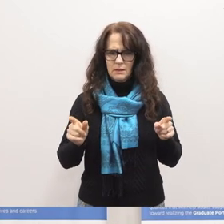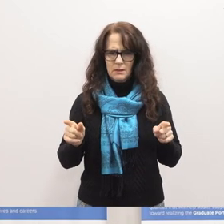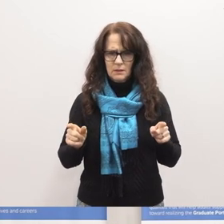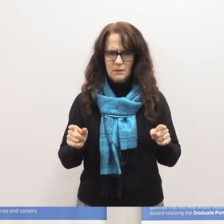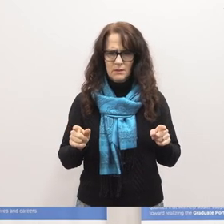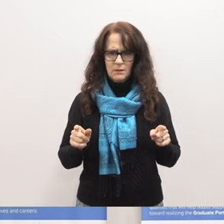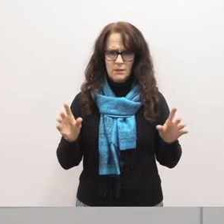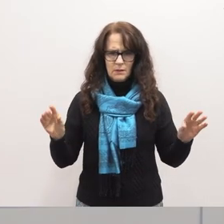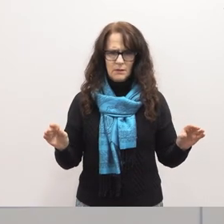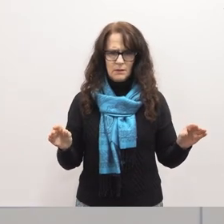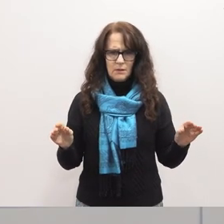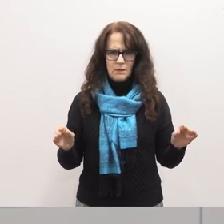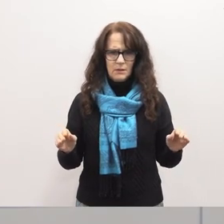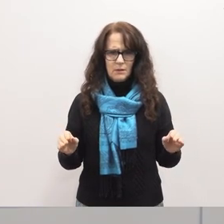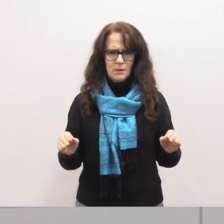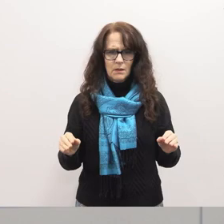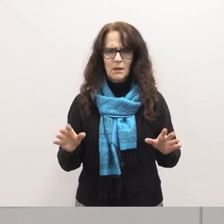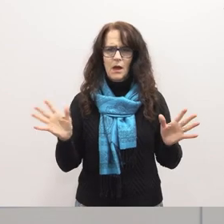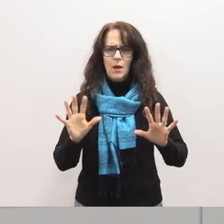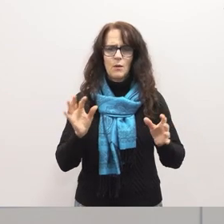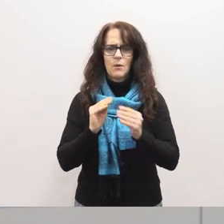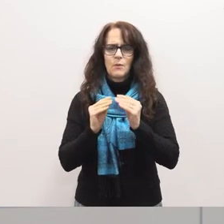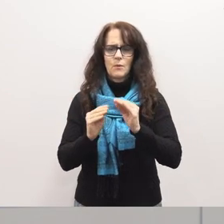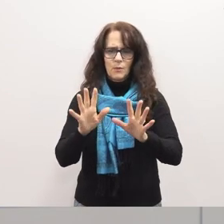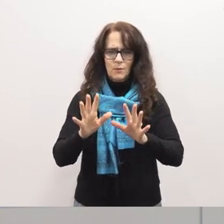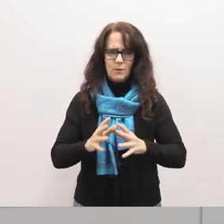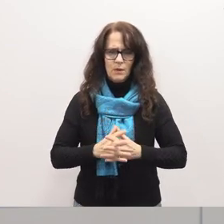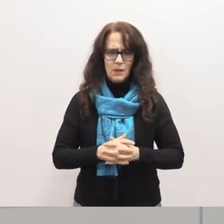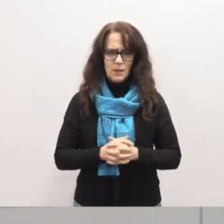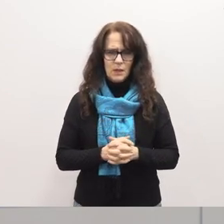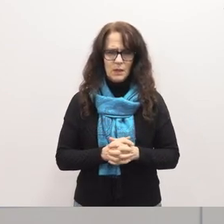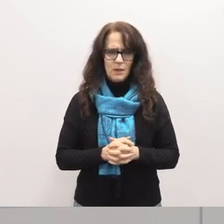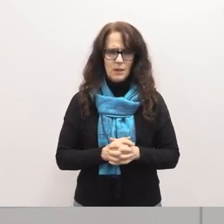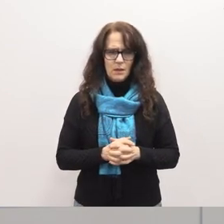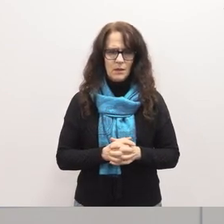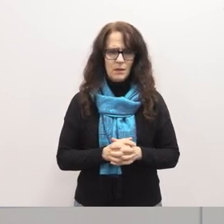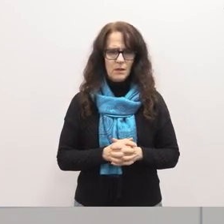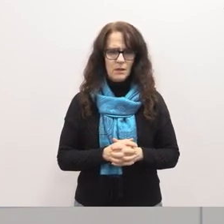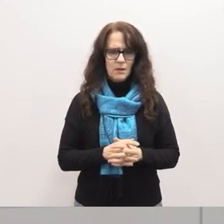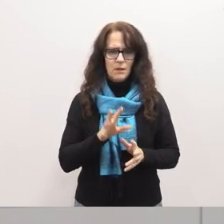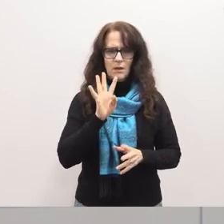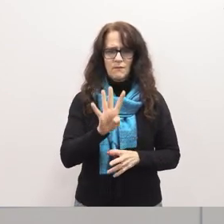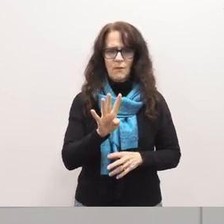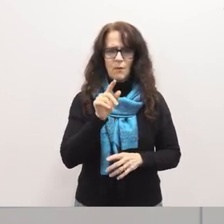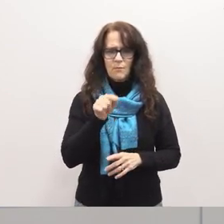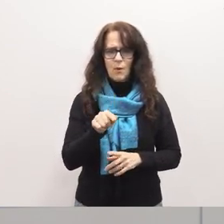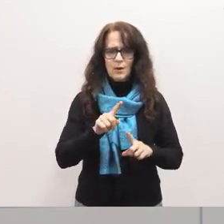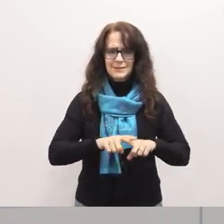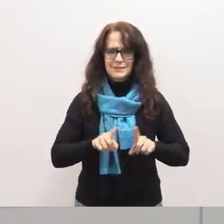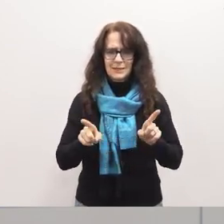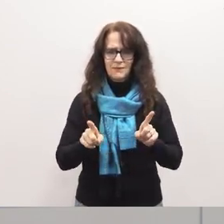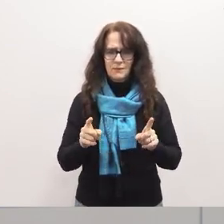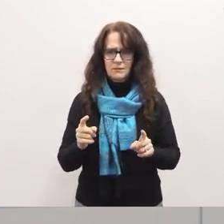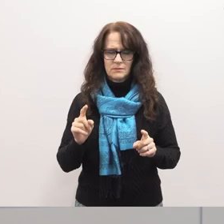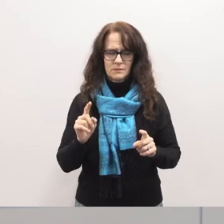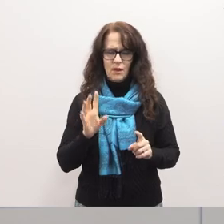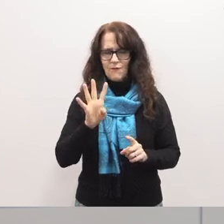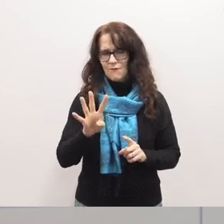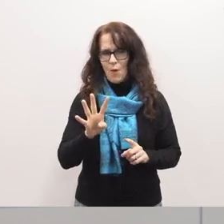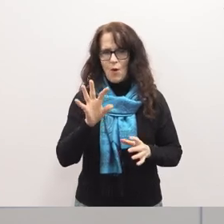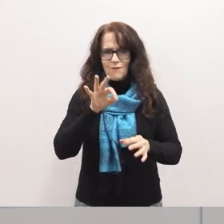567. I got it wrong. But, That's all right, but I will correct you if you'd like me to. Well, there's 4 points. Four-point difference. Yeah, yes. There's a four-point